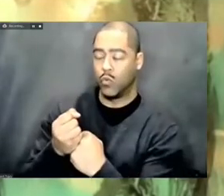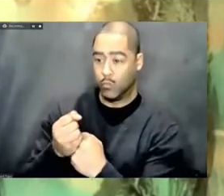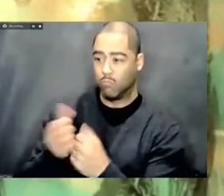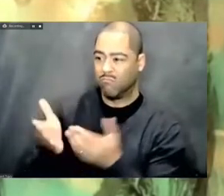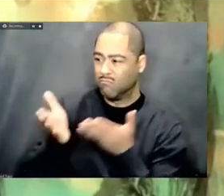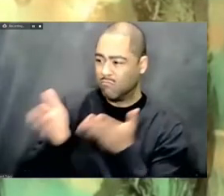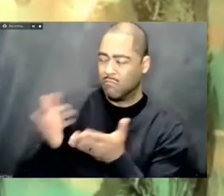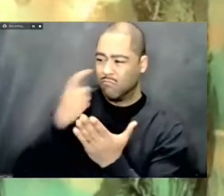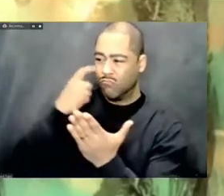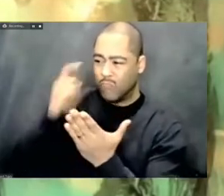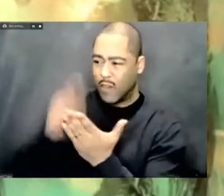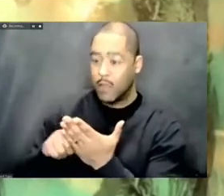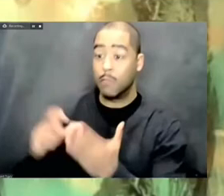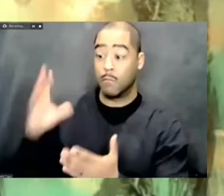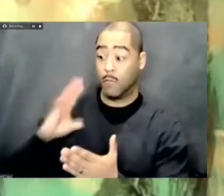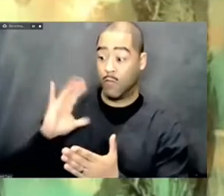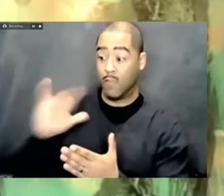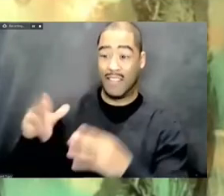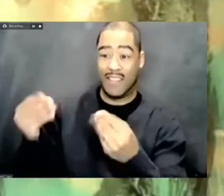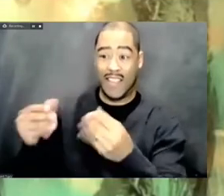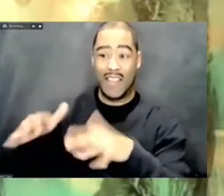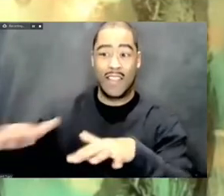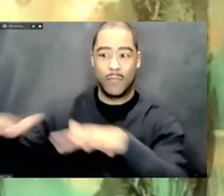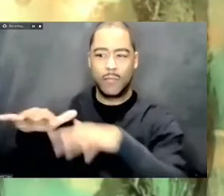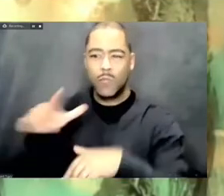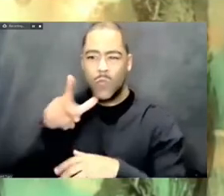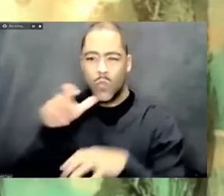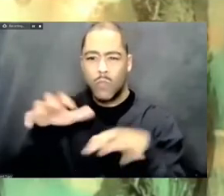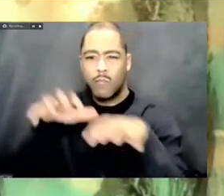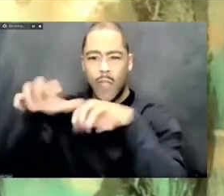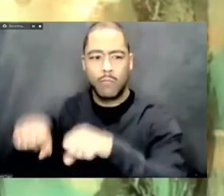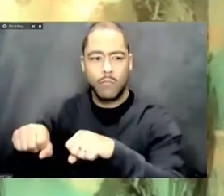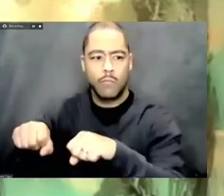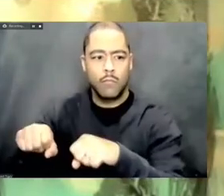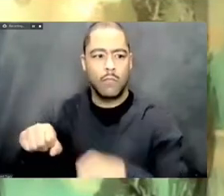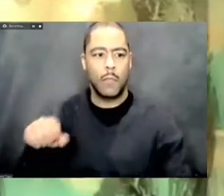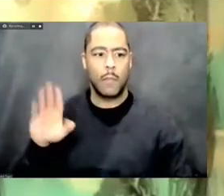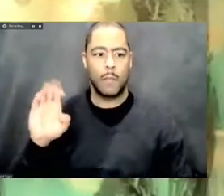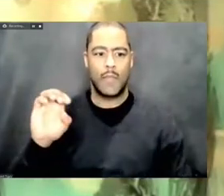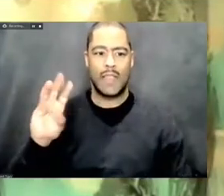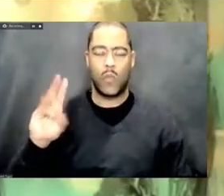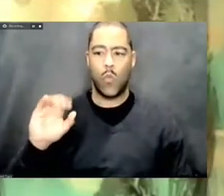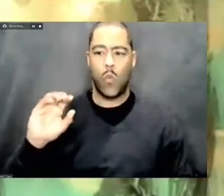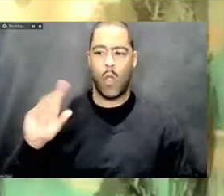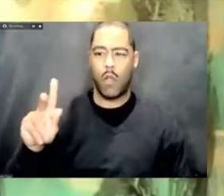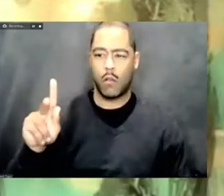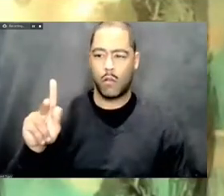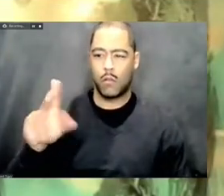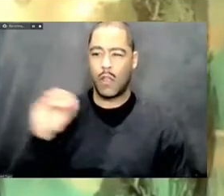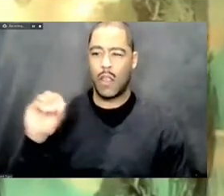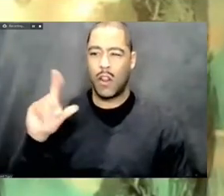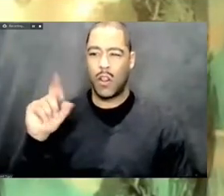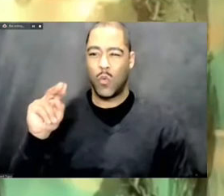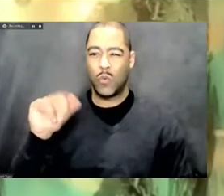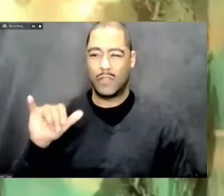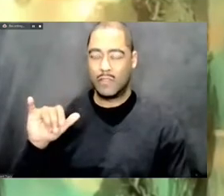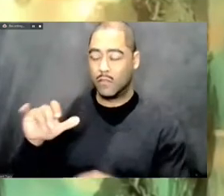Bay Miwok and the Ohlone people who shared their oral traditions in